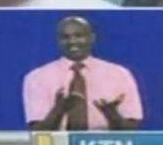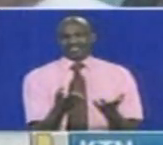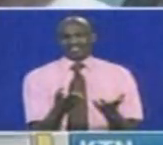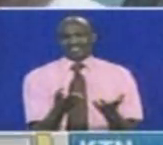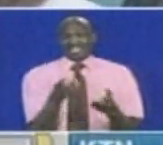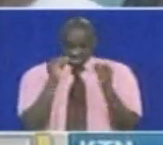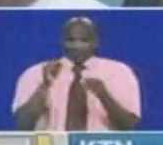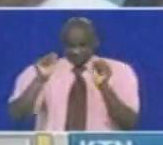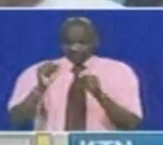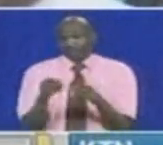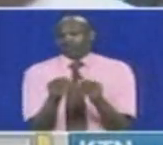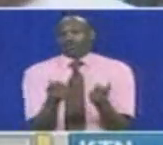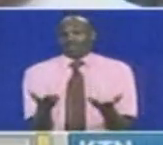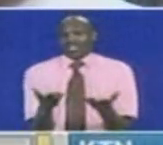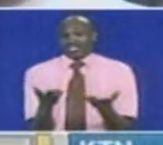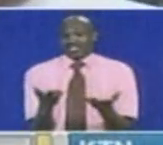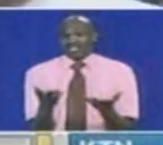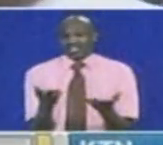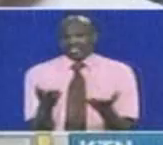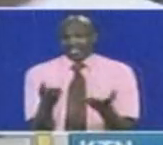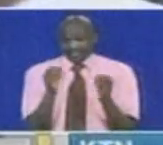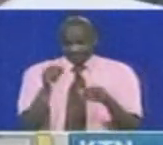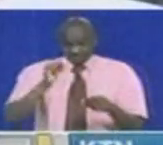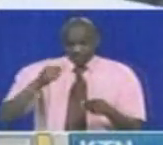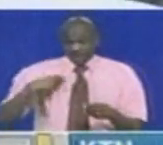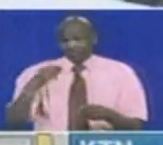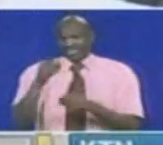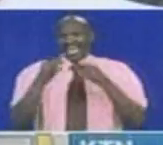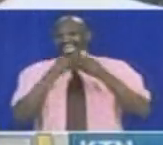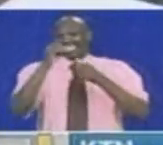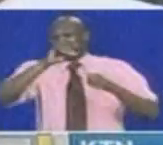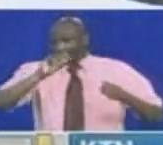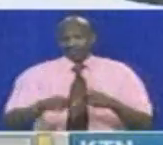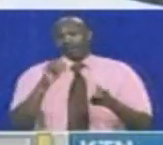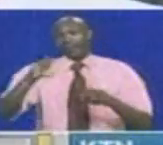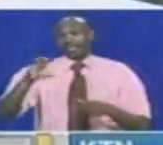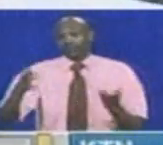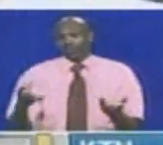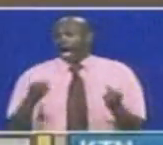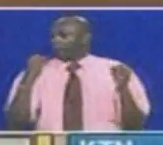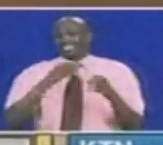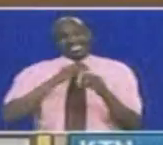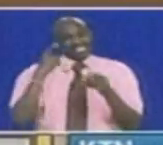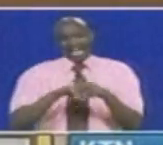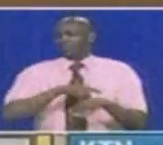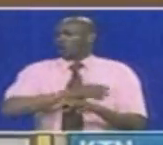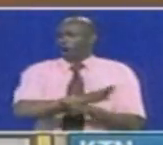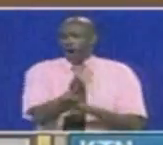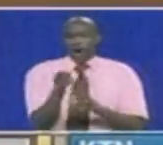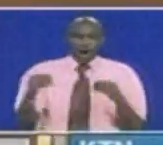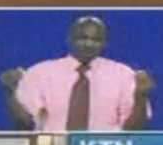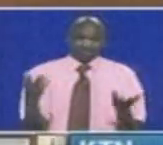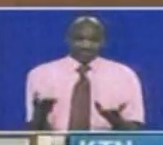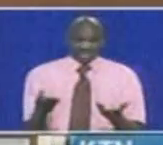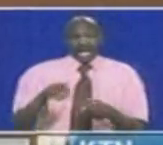Even if you were to tabulate that into the 80,000 plus Matatus, it'll take so much time. Yet another group,